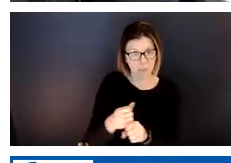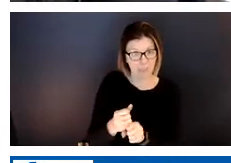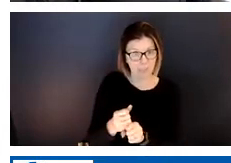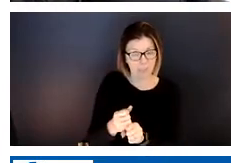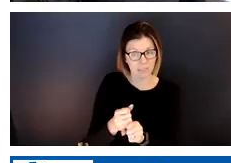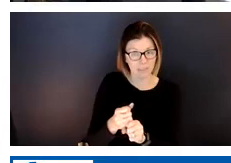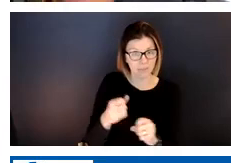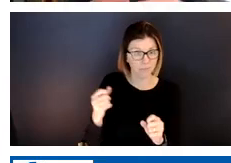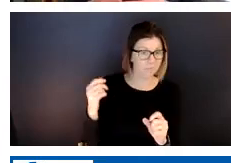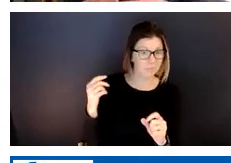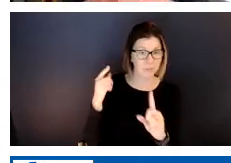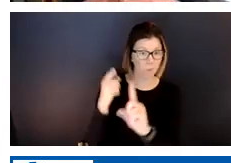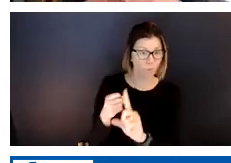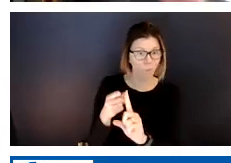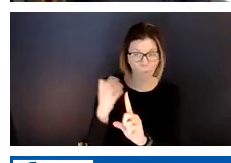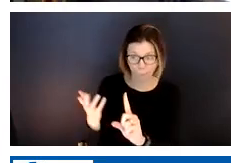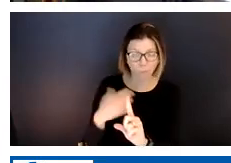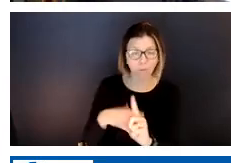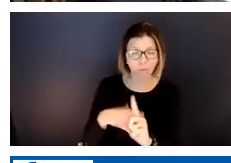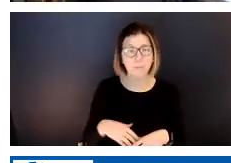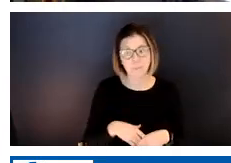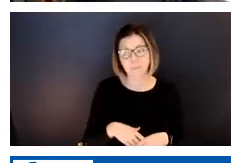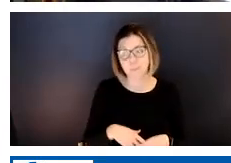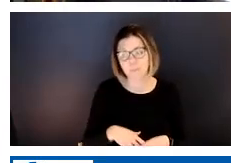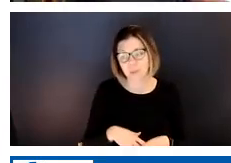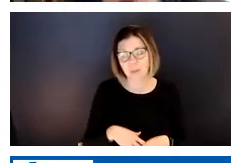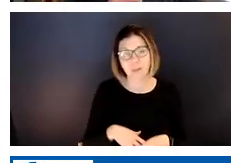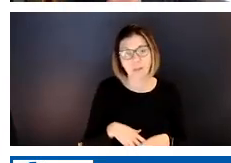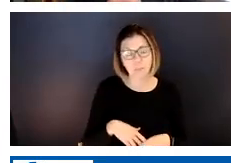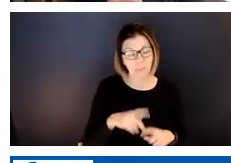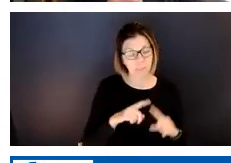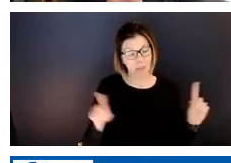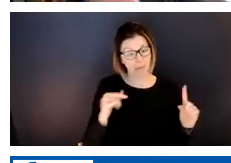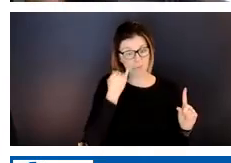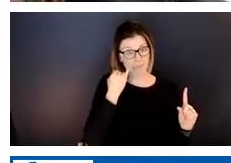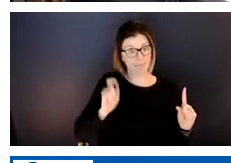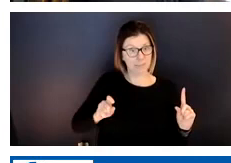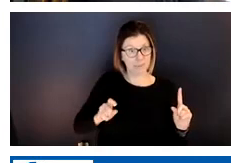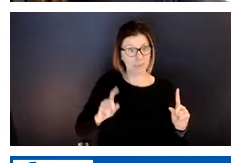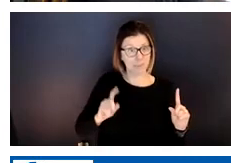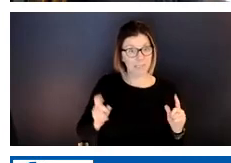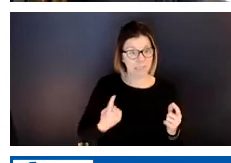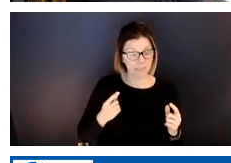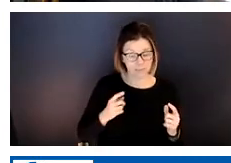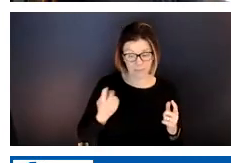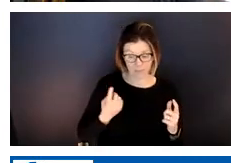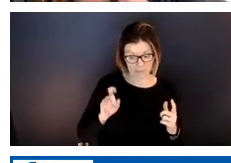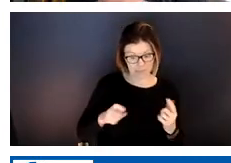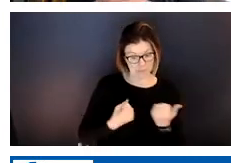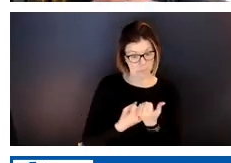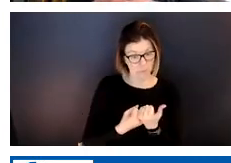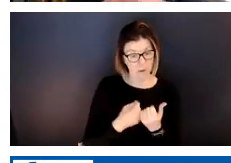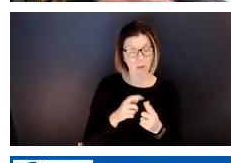own perspective. But also, if someone needs support, if the